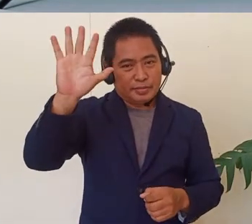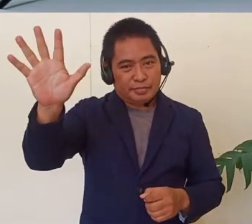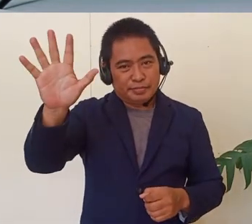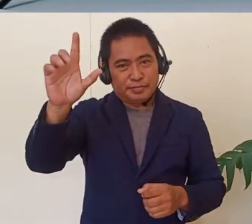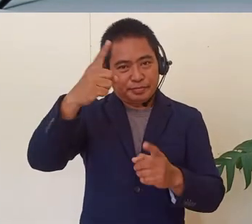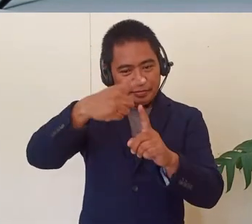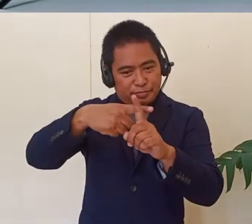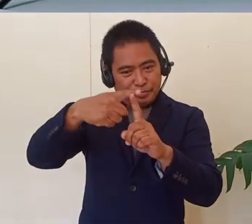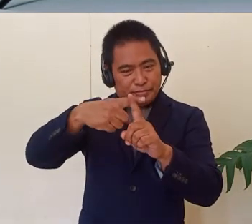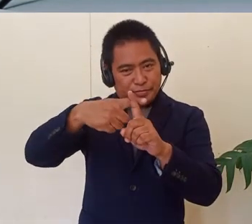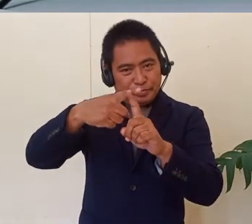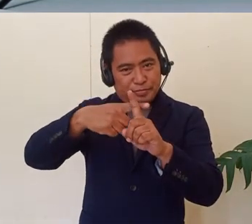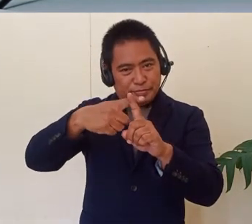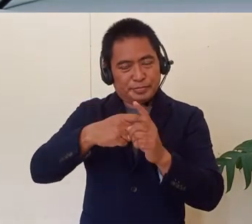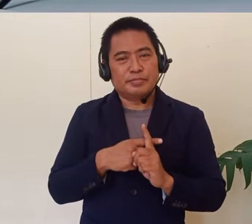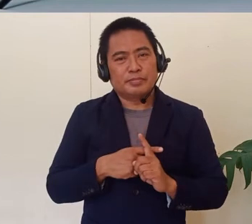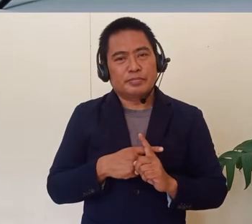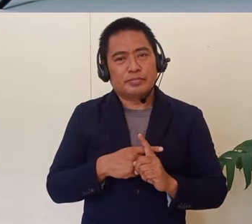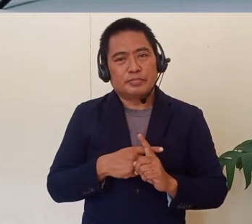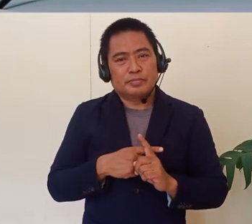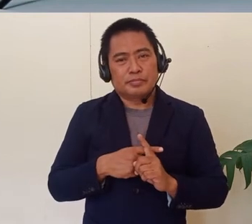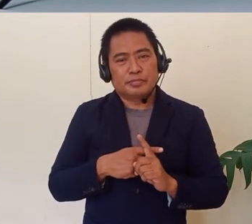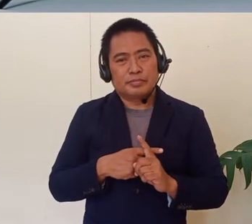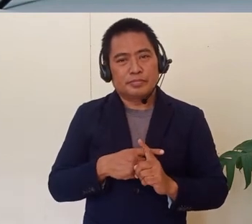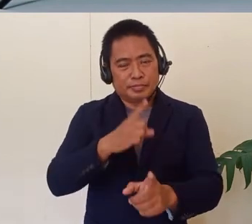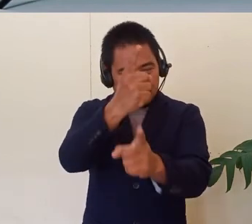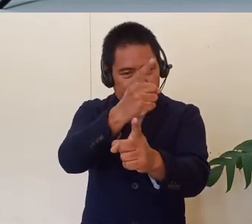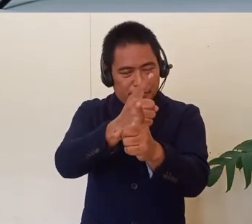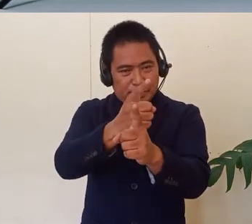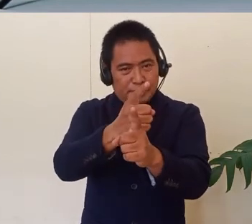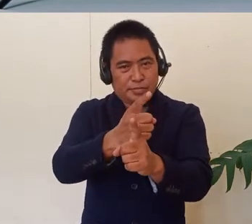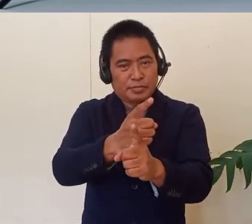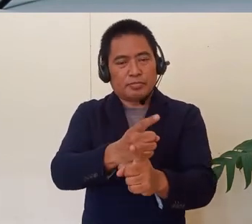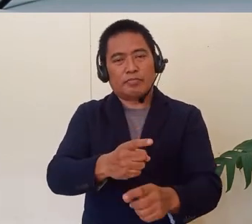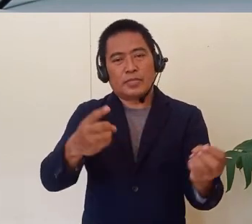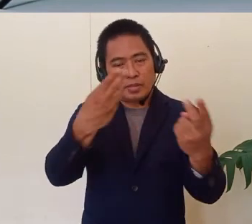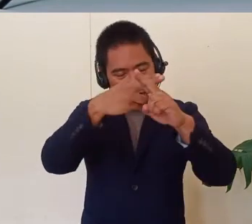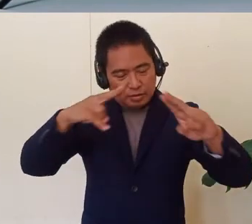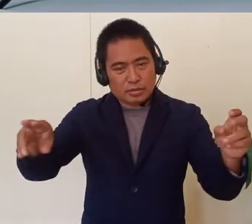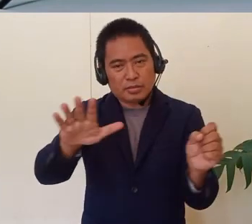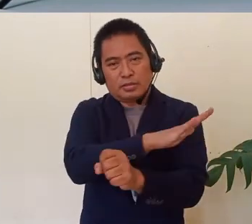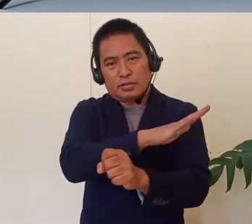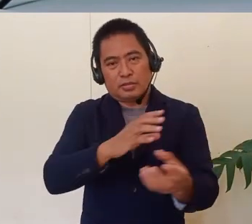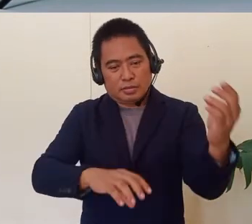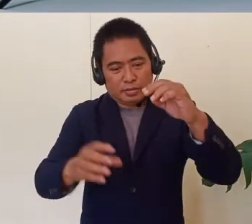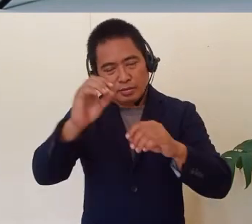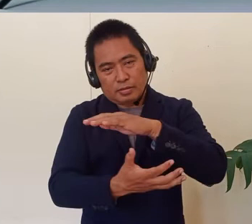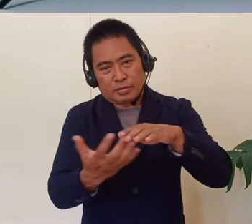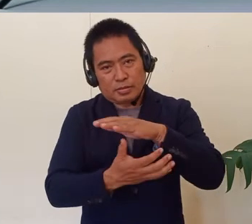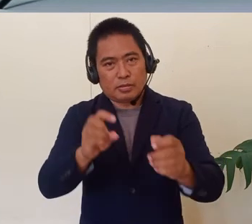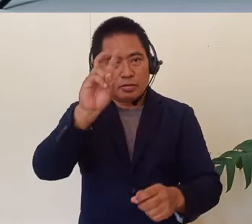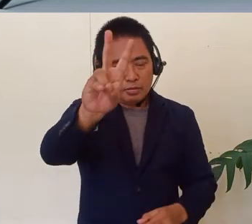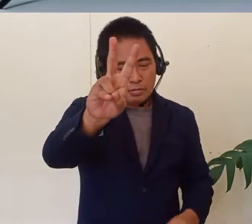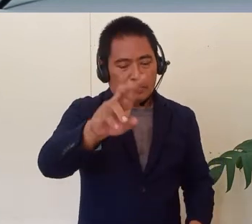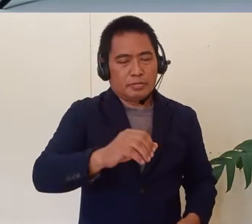Correct. Unsaturated solution. 2. 80 grams in 100